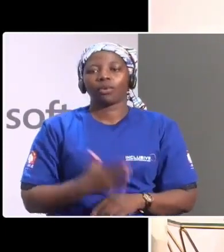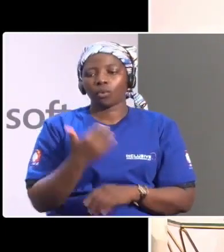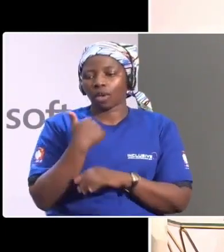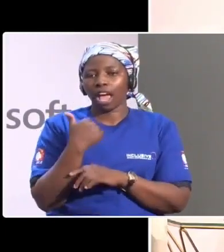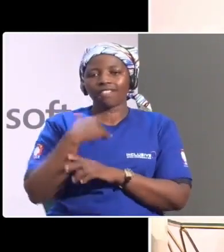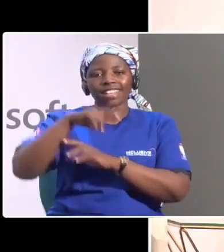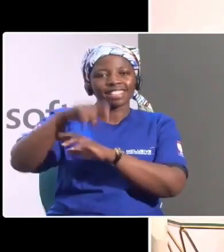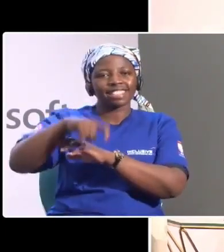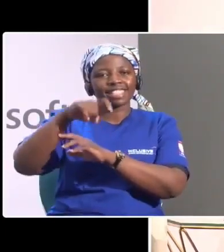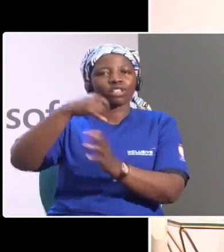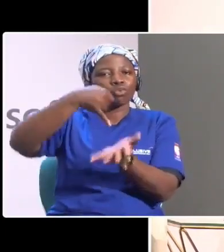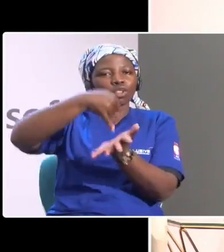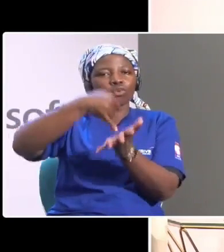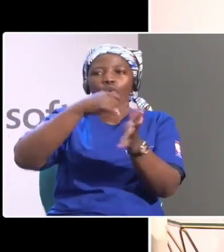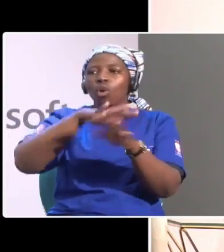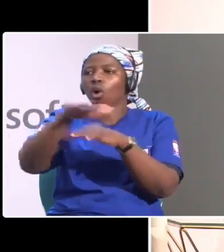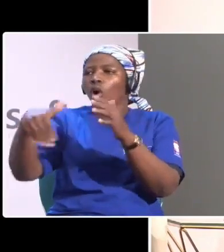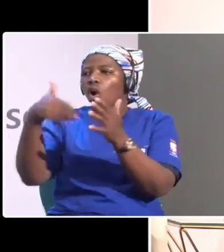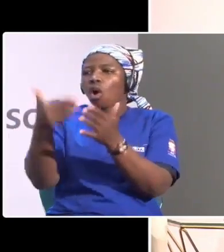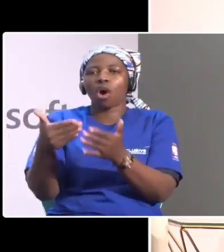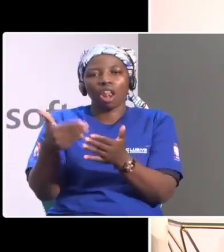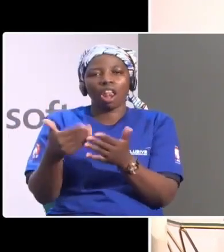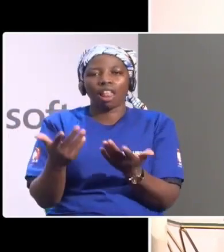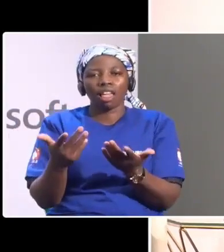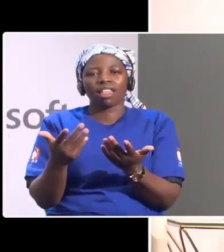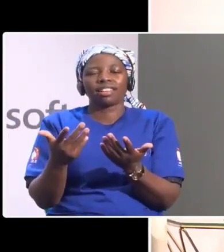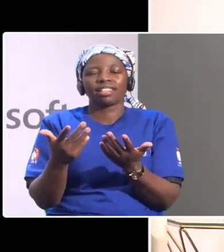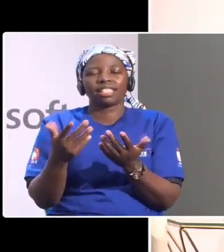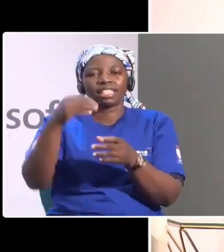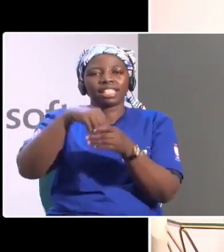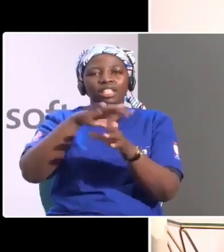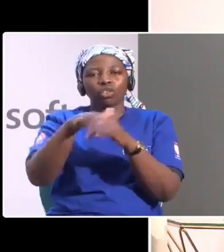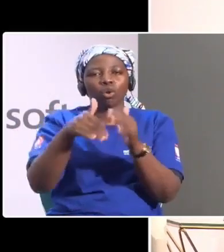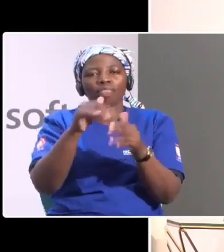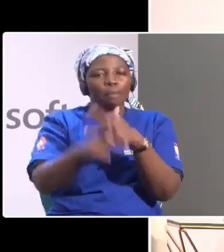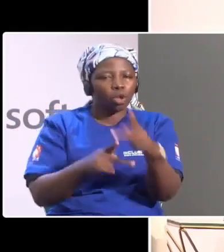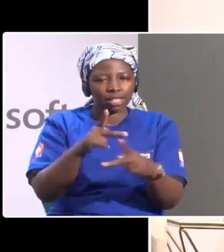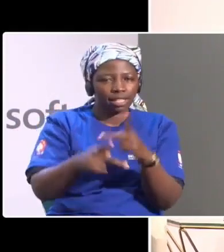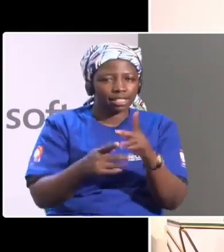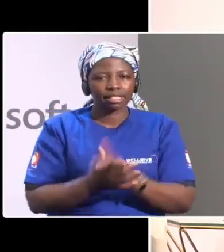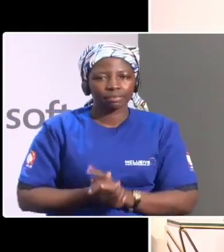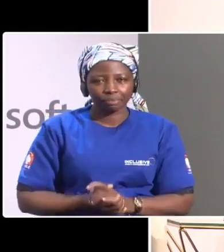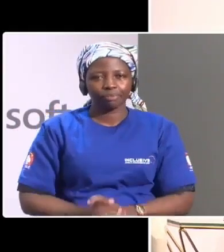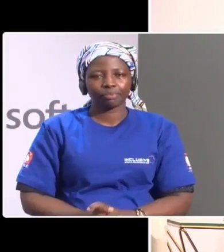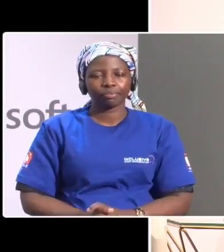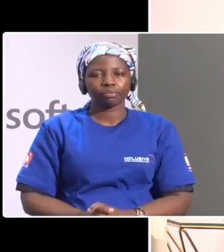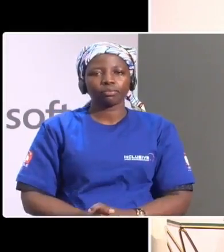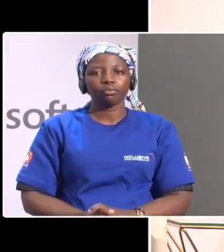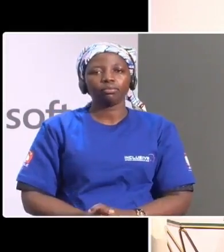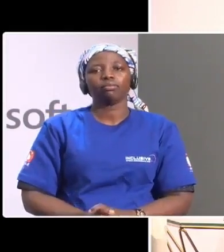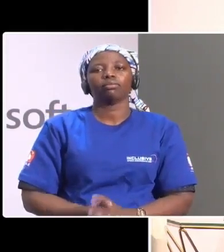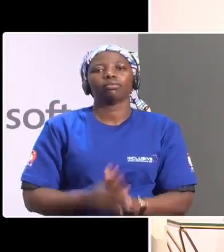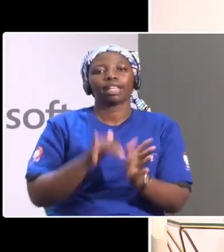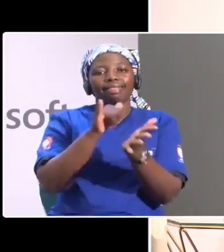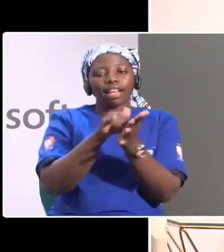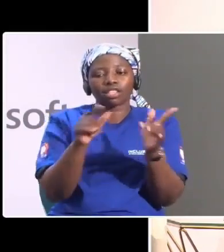to include everyone in all this process. And that is,